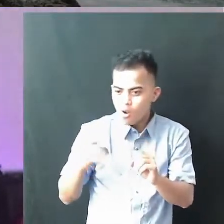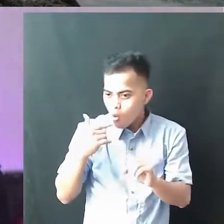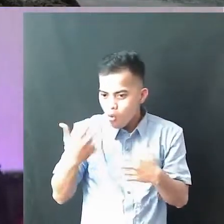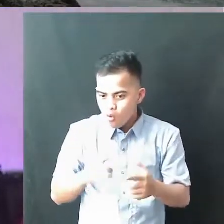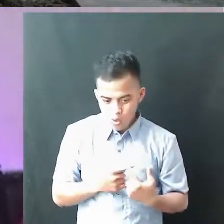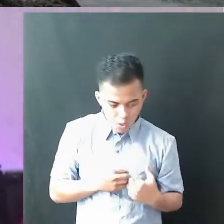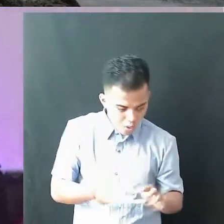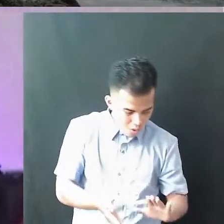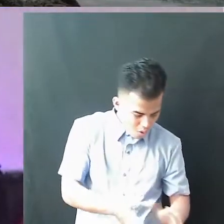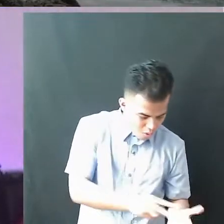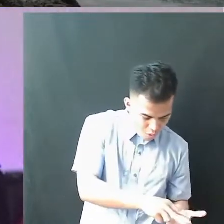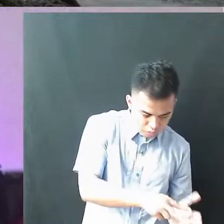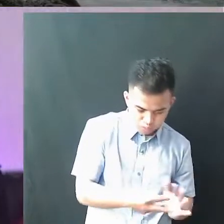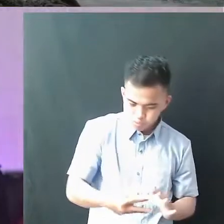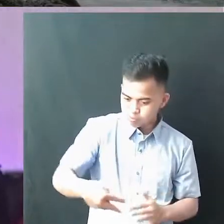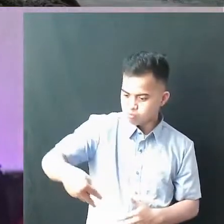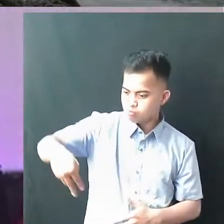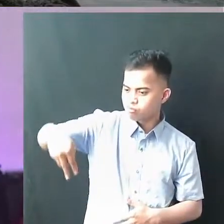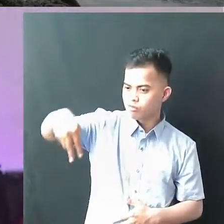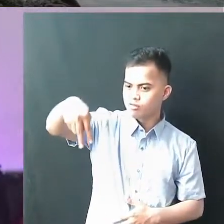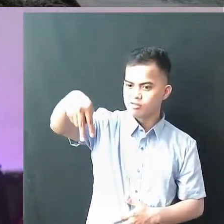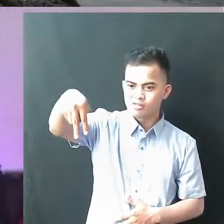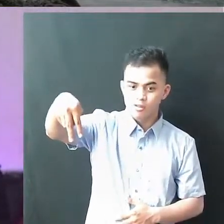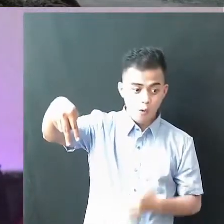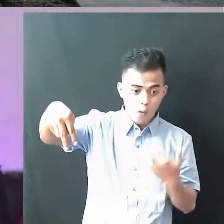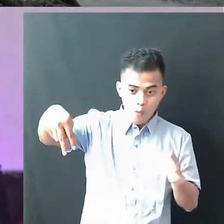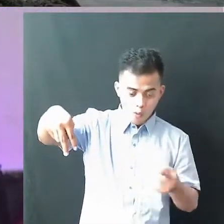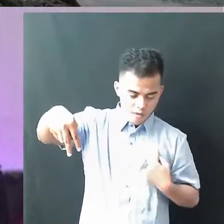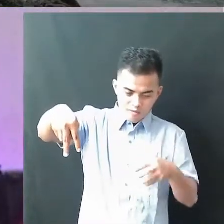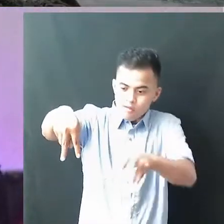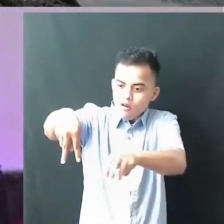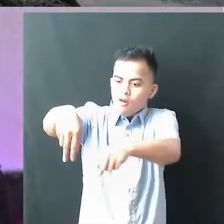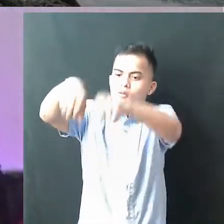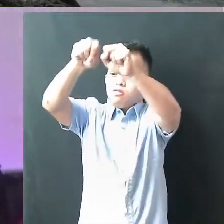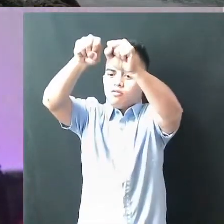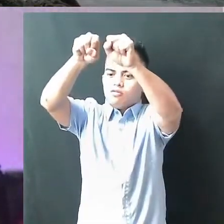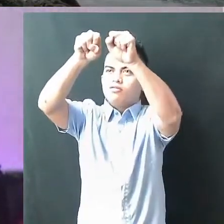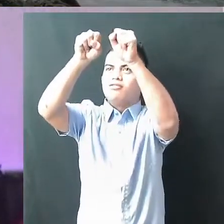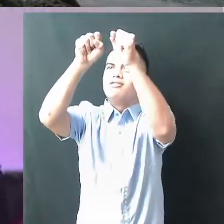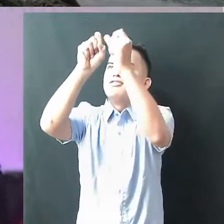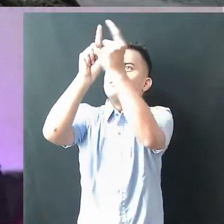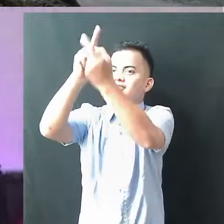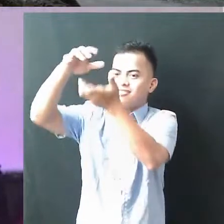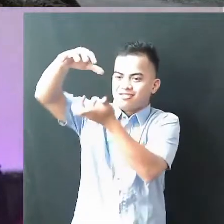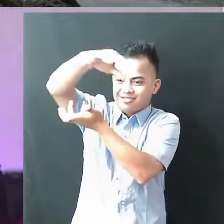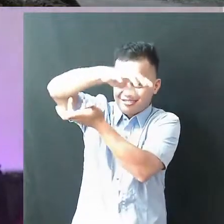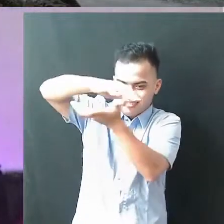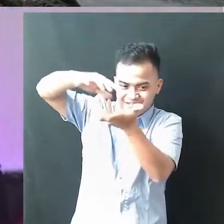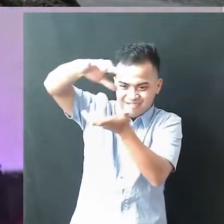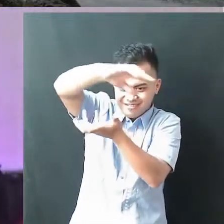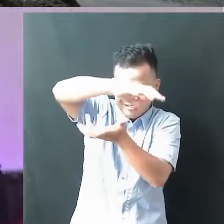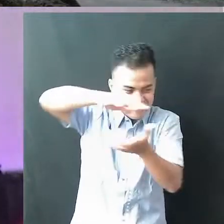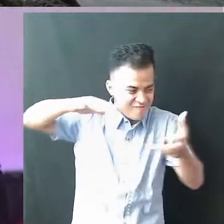Then we, which are alive and remain, shall be caught up together with them in the